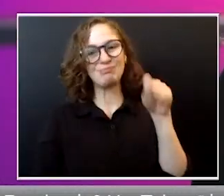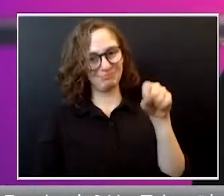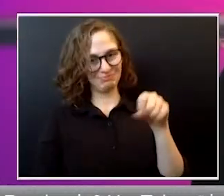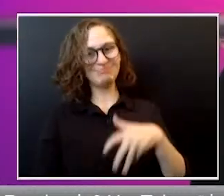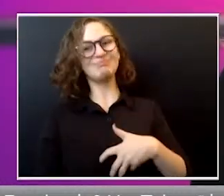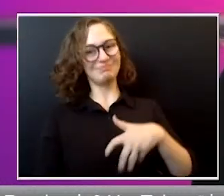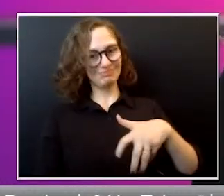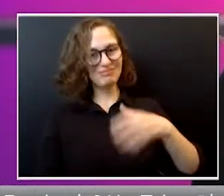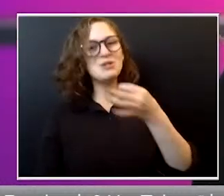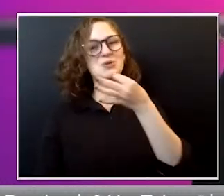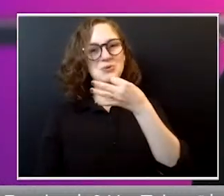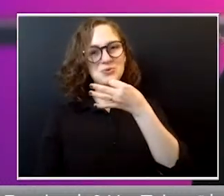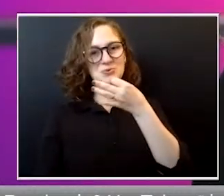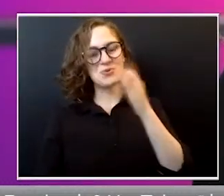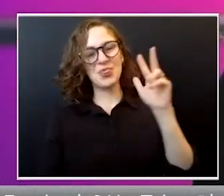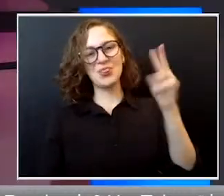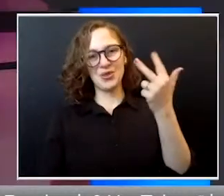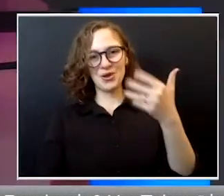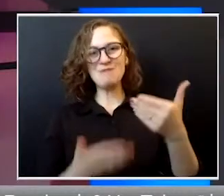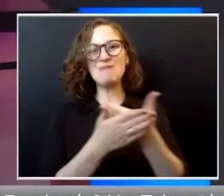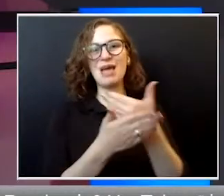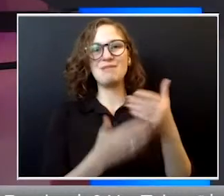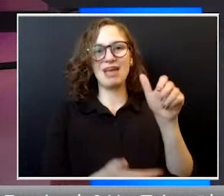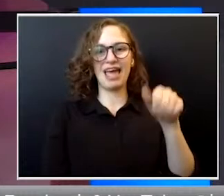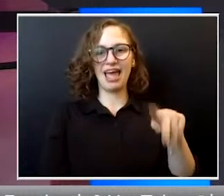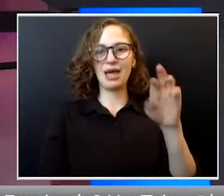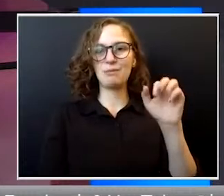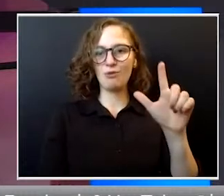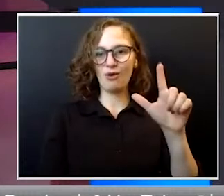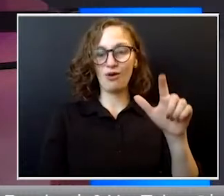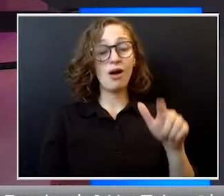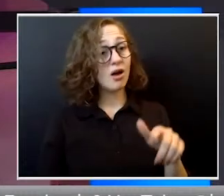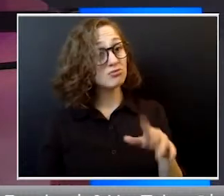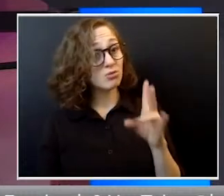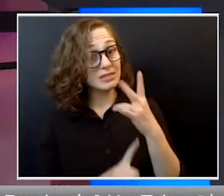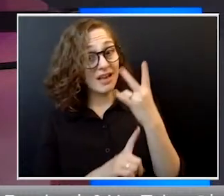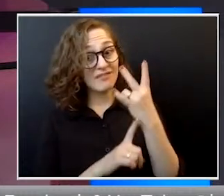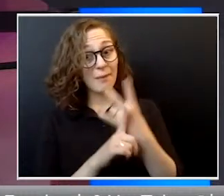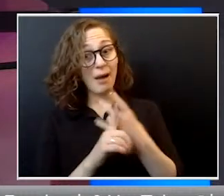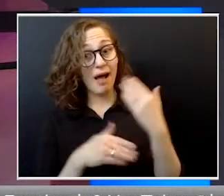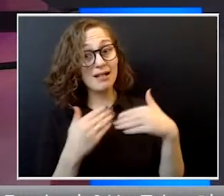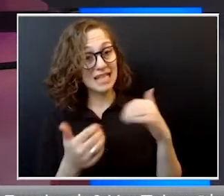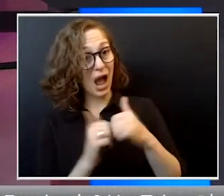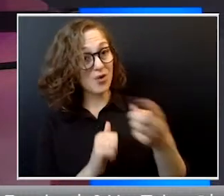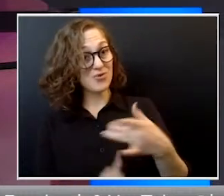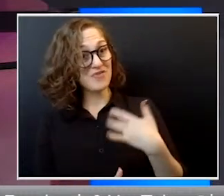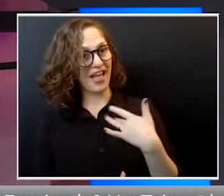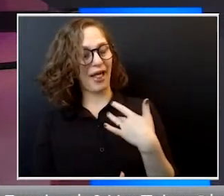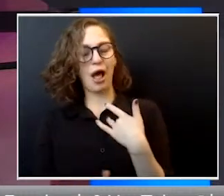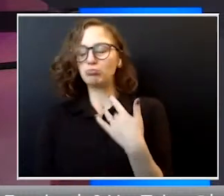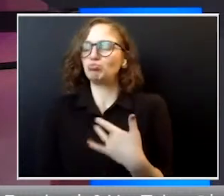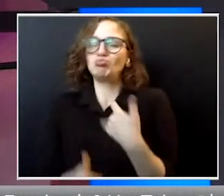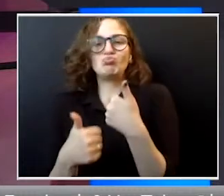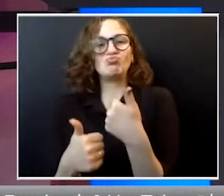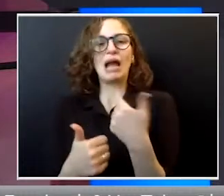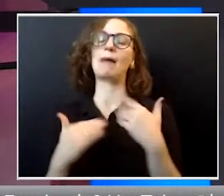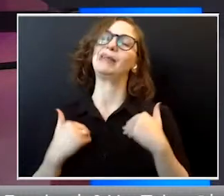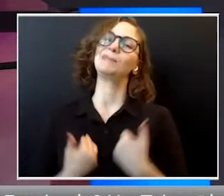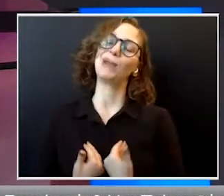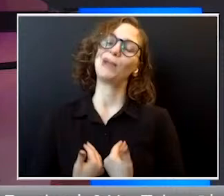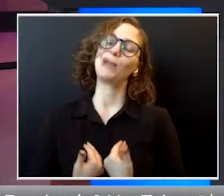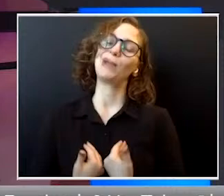in April. You're due so you're 7 months along. How are you feeling physically? I feel good. I feel pretty tired with the other